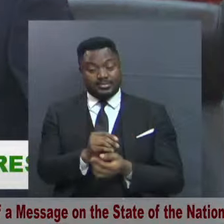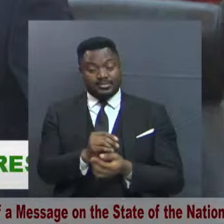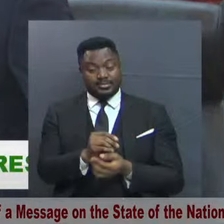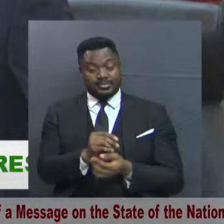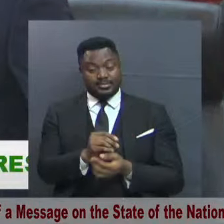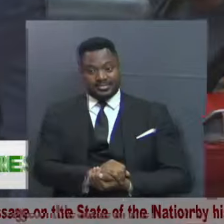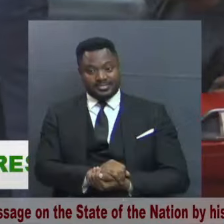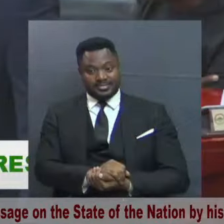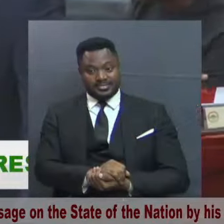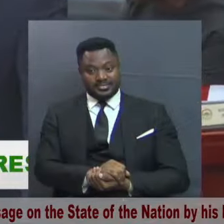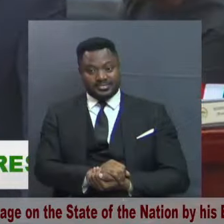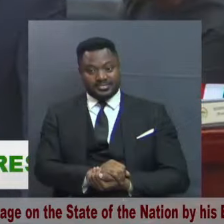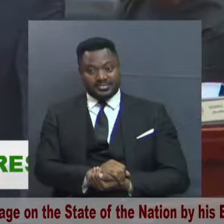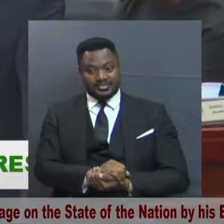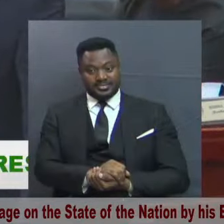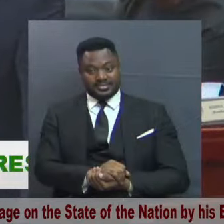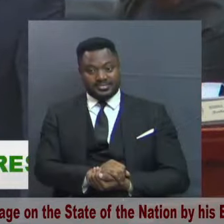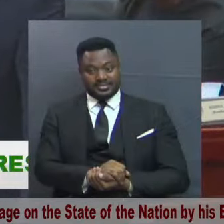honorable